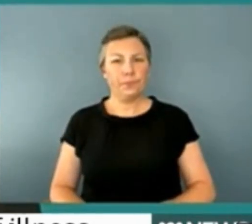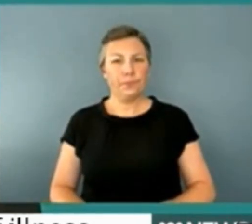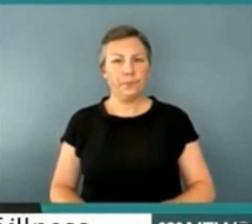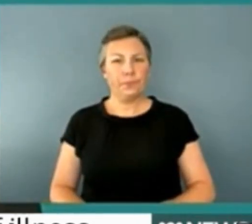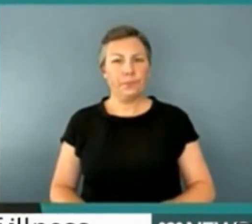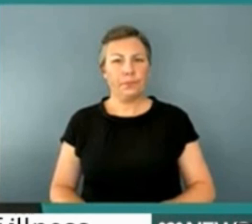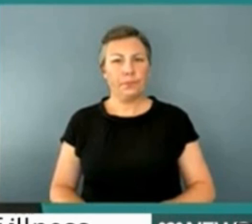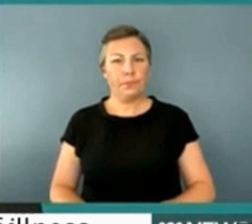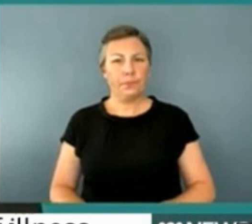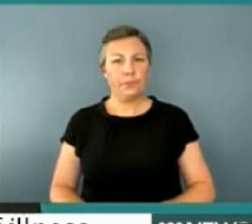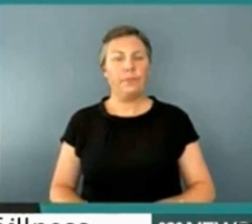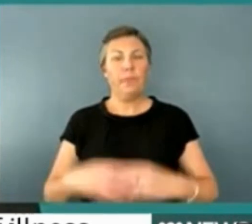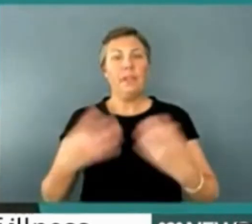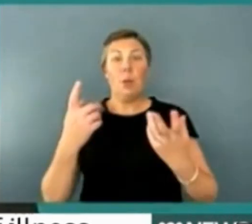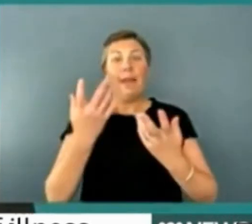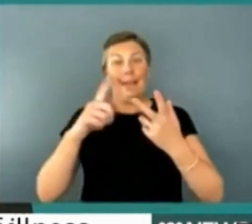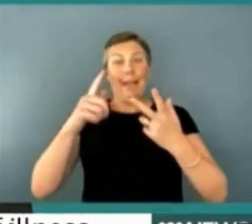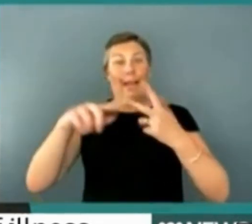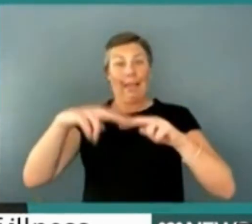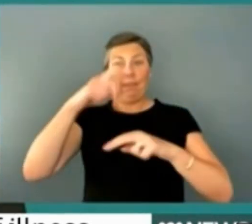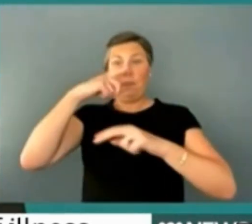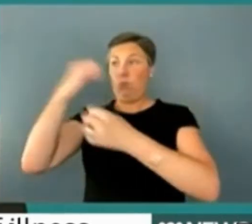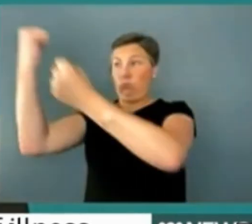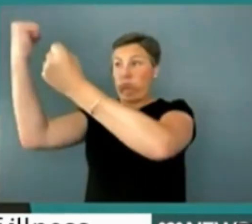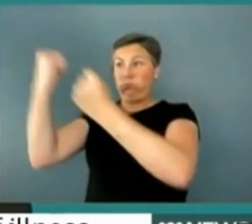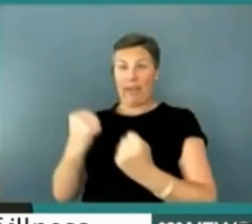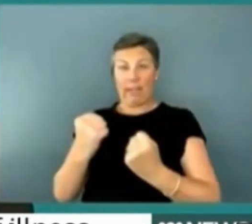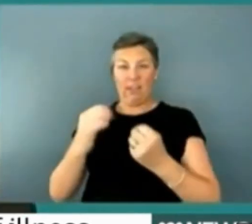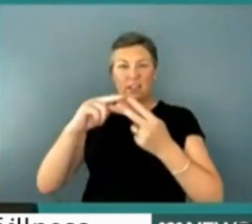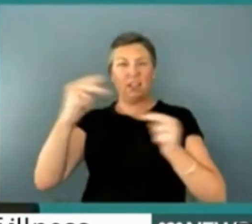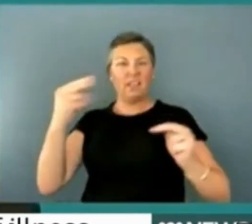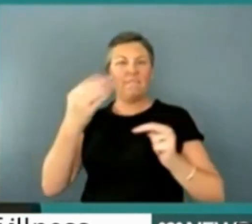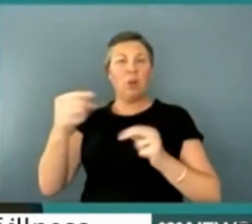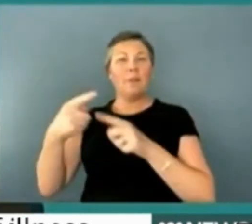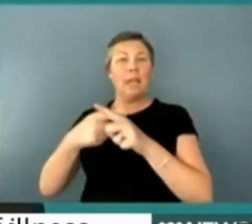would be controlled in the Australian context. In terms of St Basil's